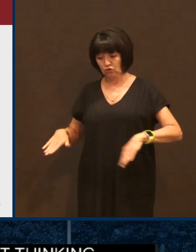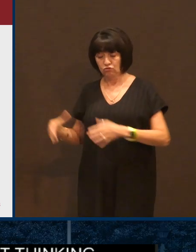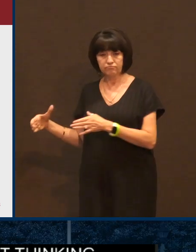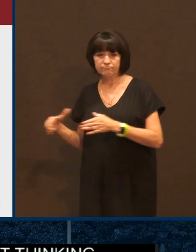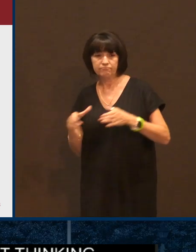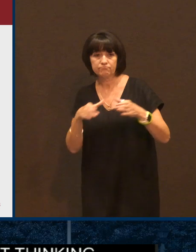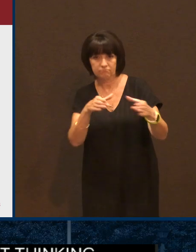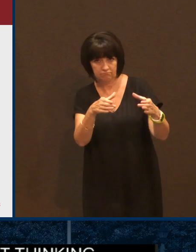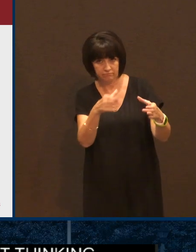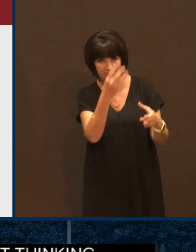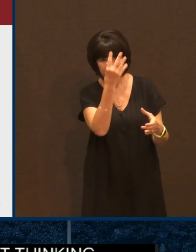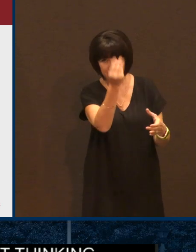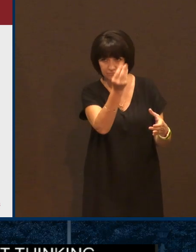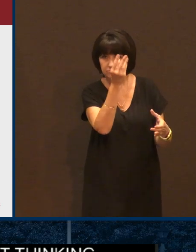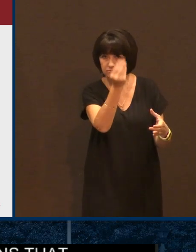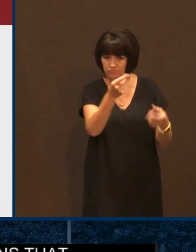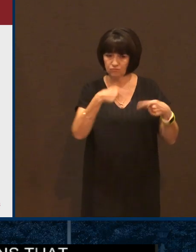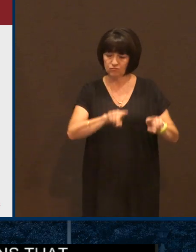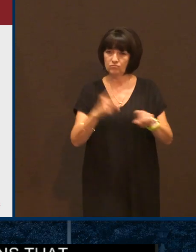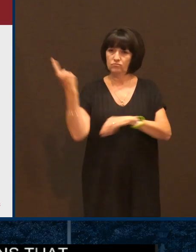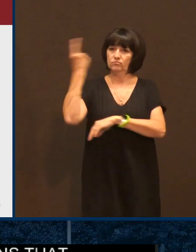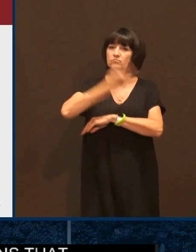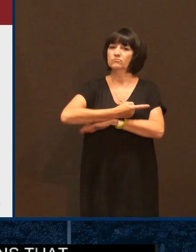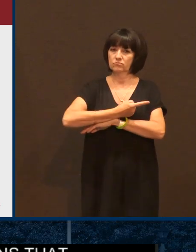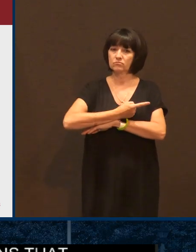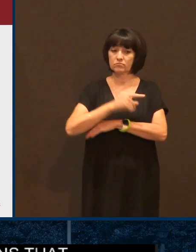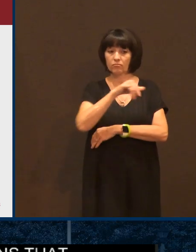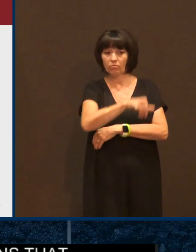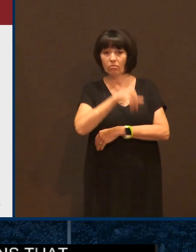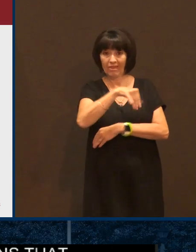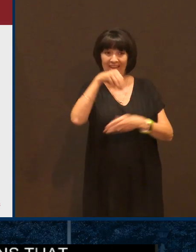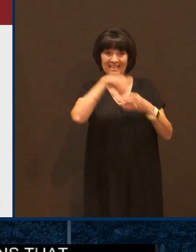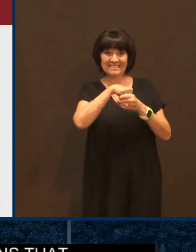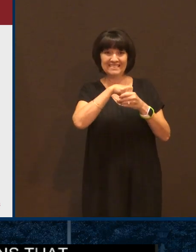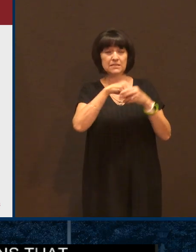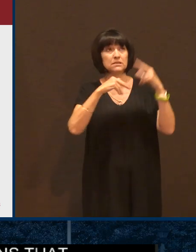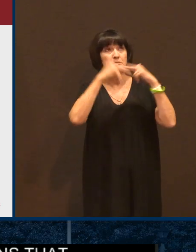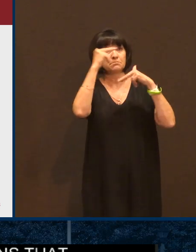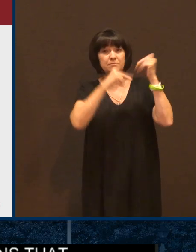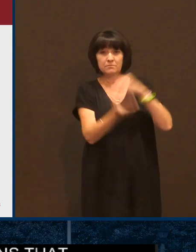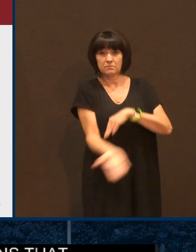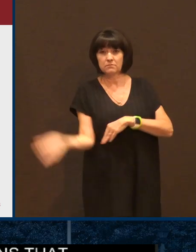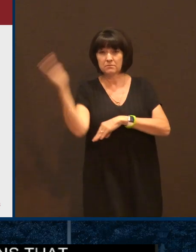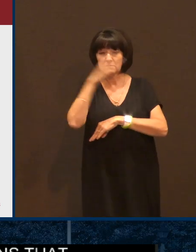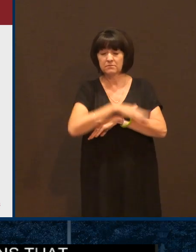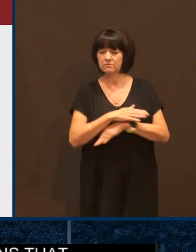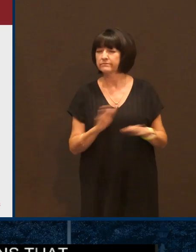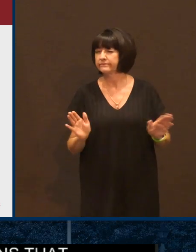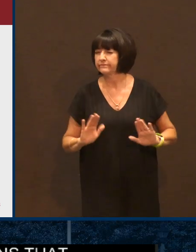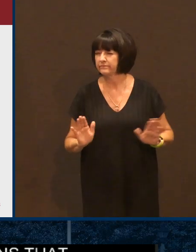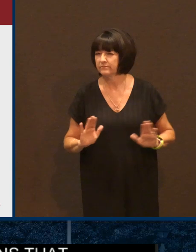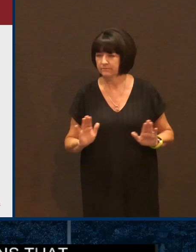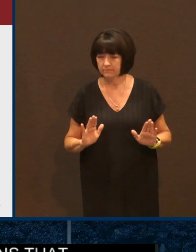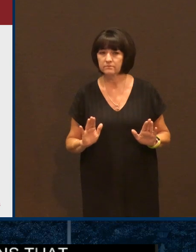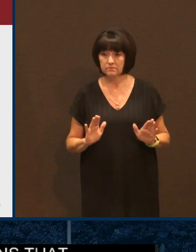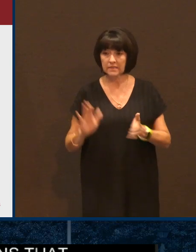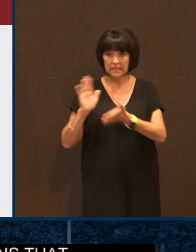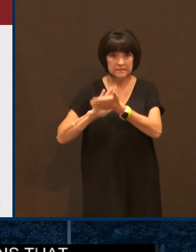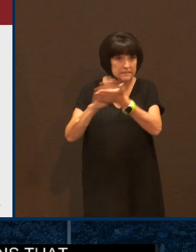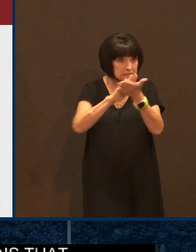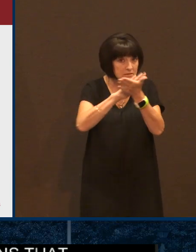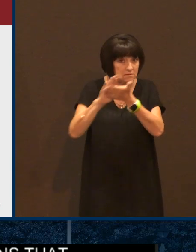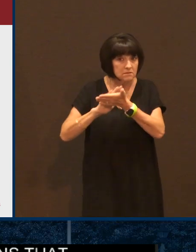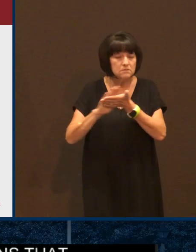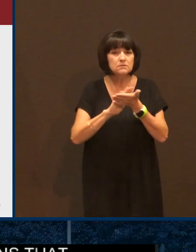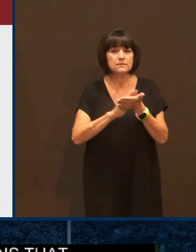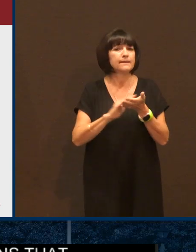possible during the school day. Again, cleaning and disinfecting is important, and we'll be working with the schools on